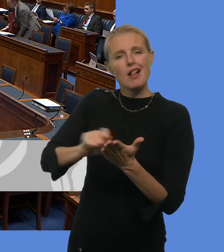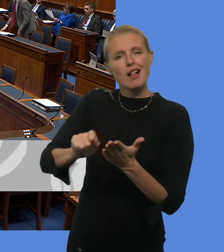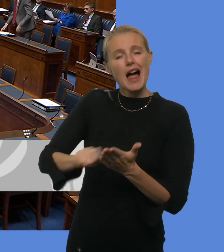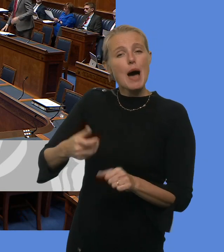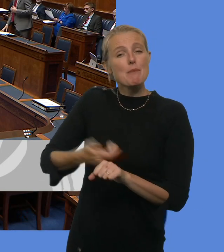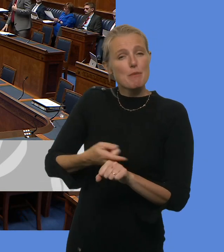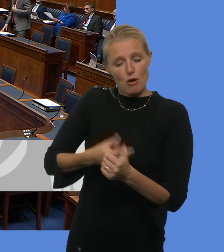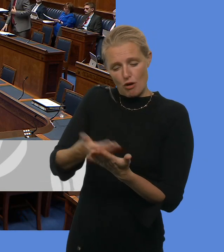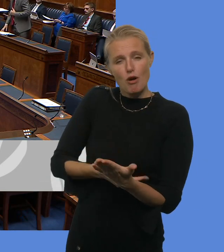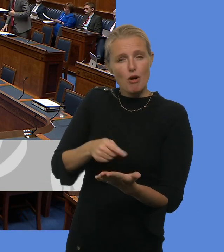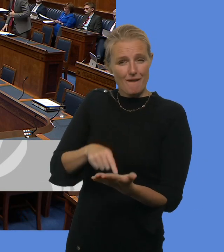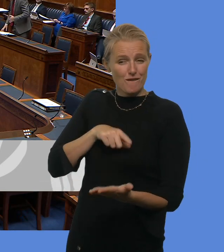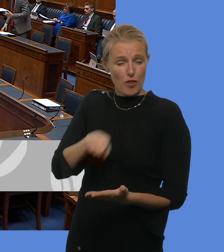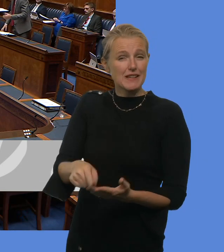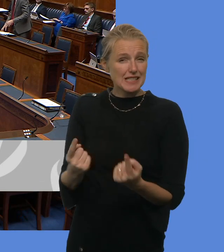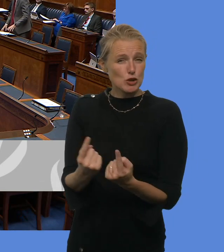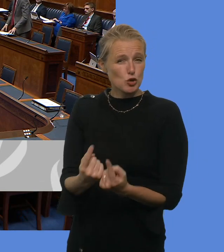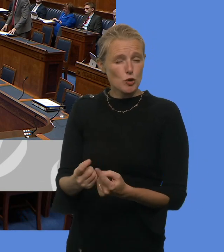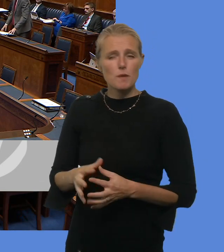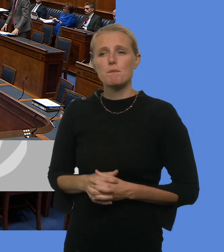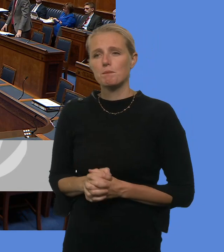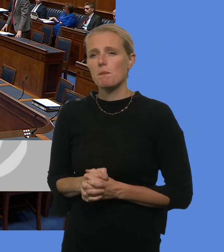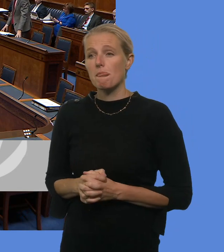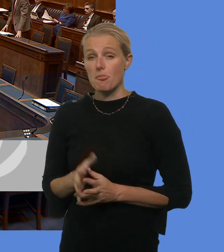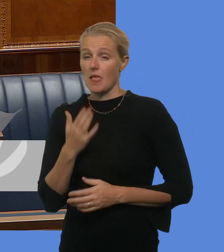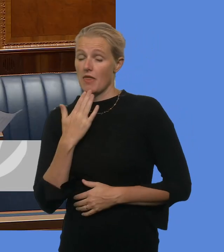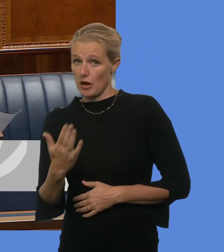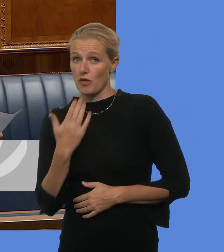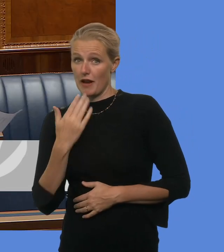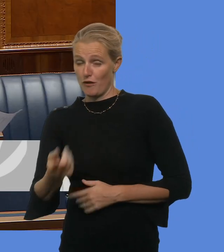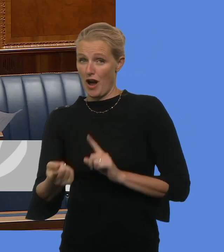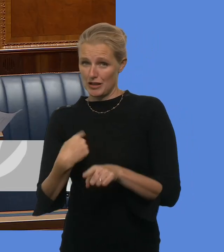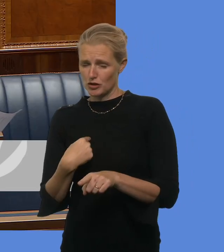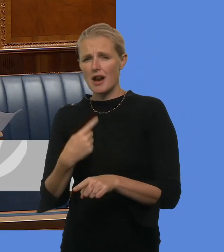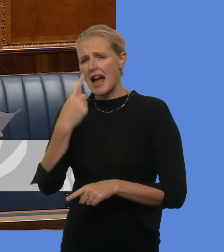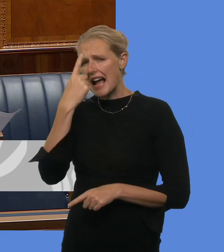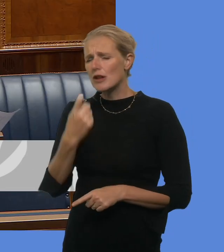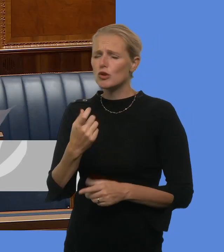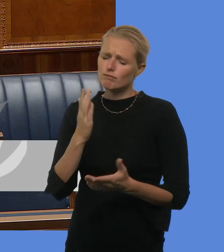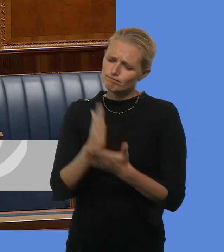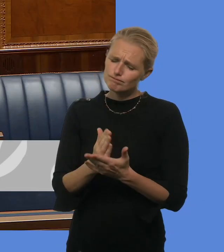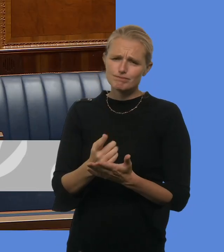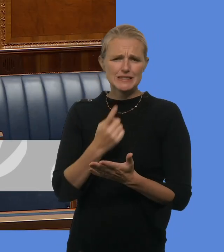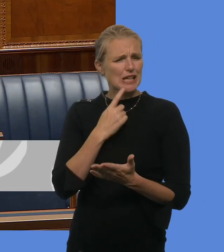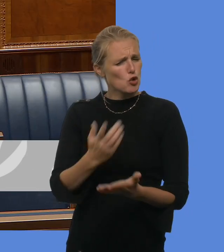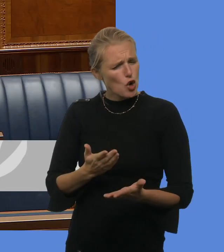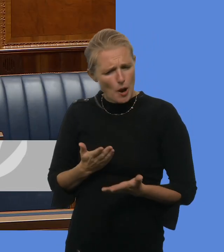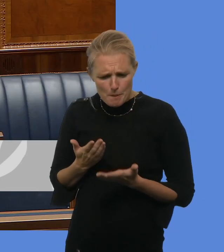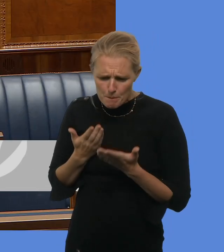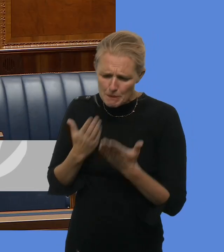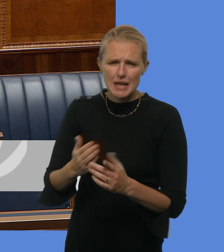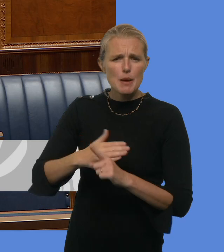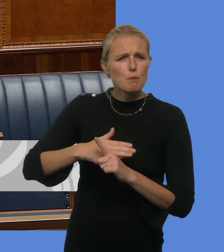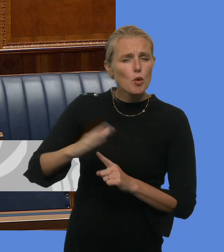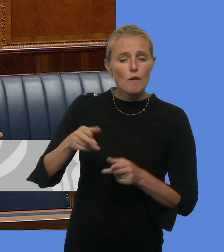Thank you, Mr. Speaker, and thank the Minister for the answer. And can the Minister reiterate his commitment to improving road safety within